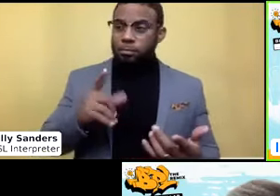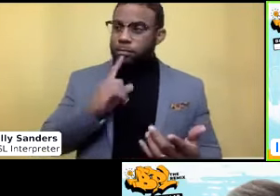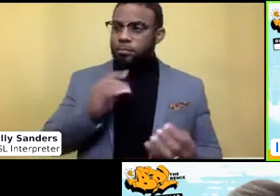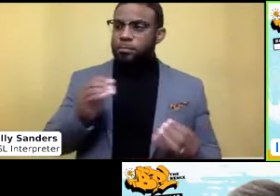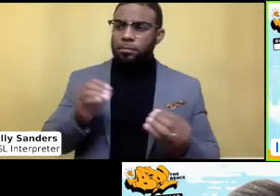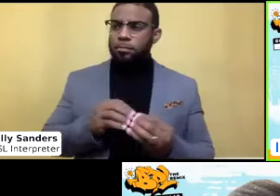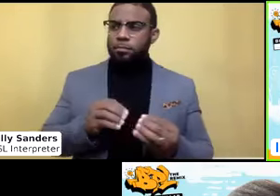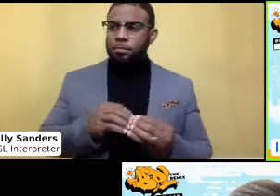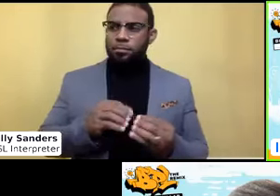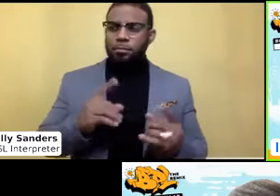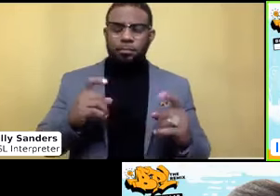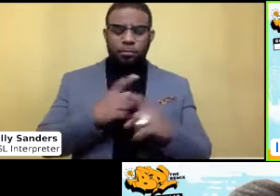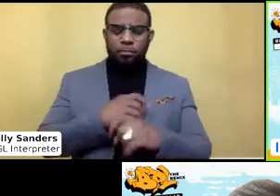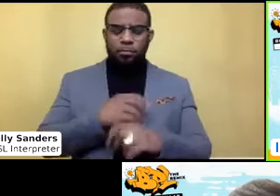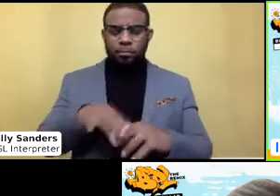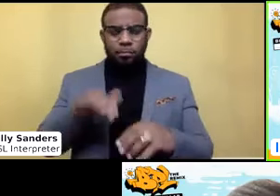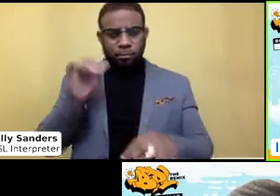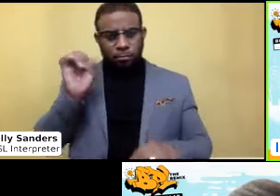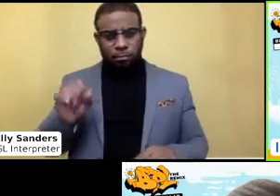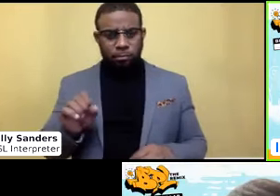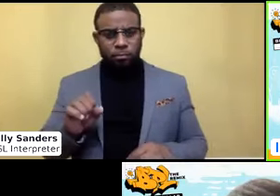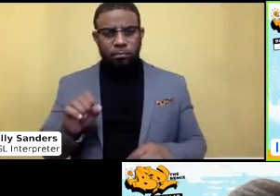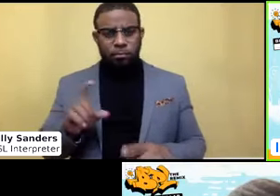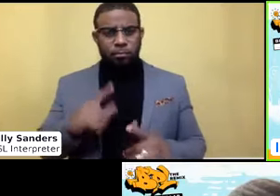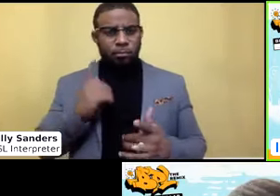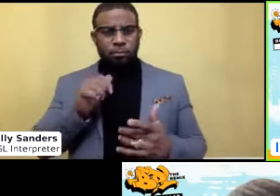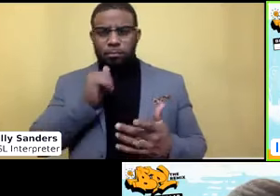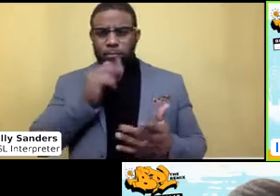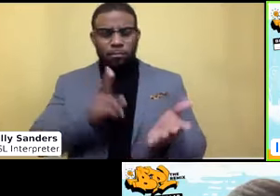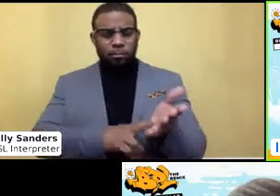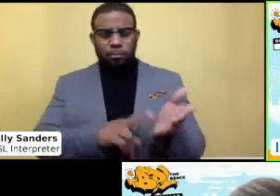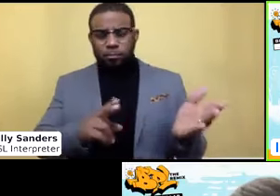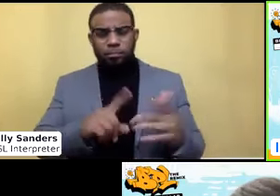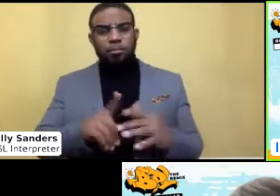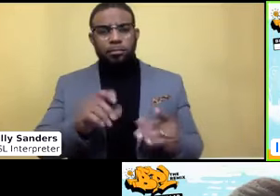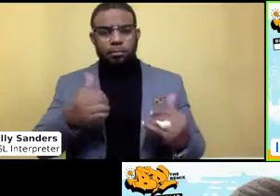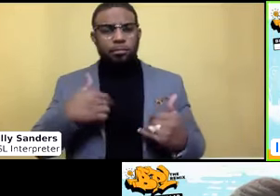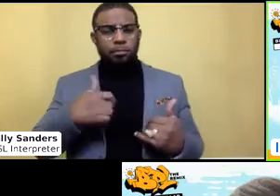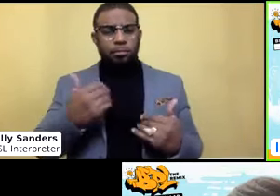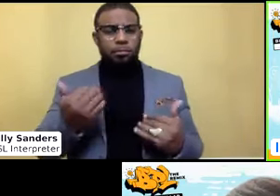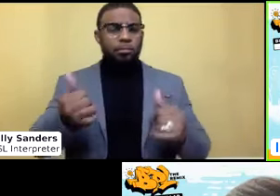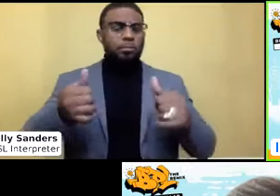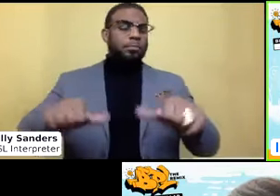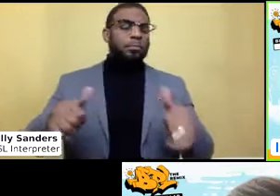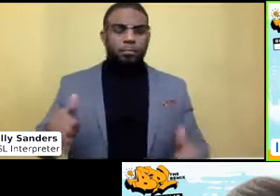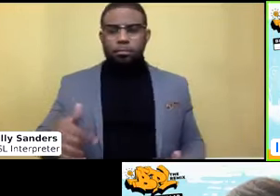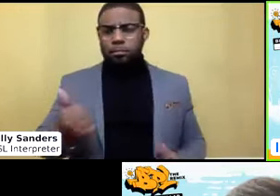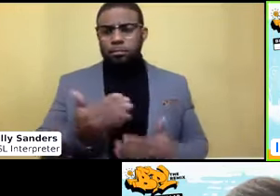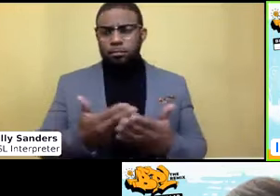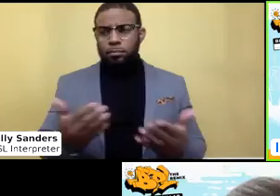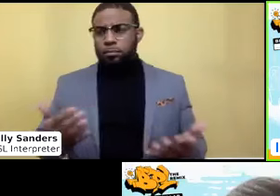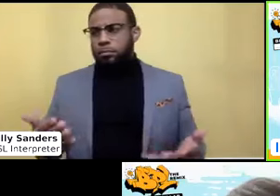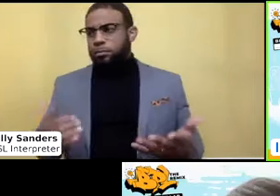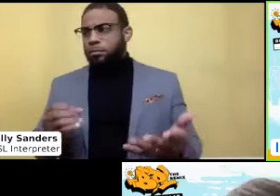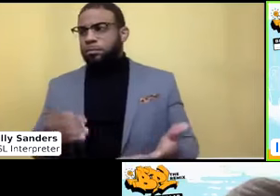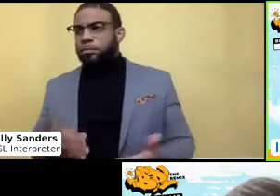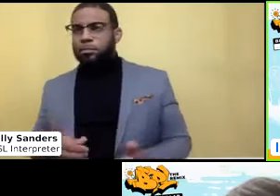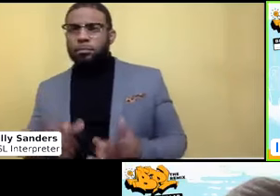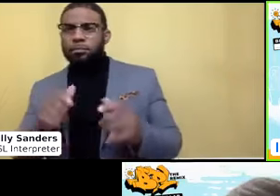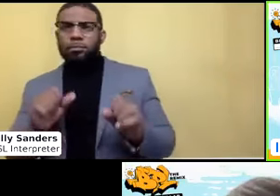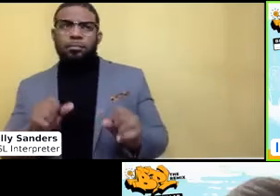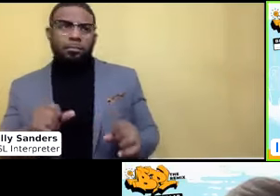more complicated than it sounds to just not sign them, but they do have to reject, anything, so you